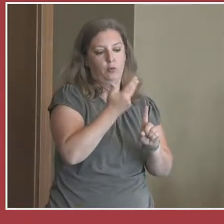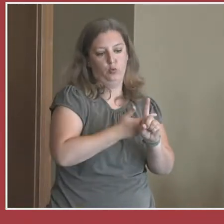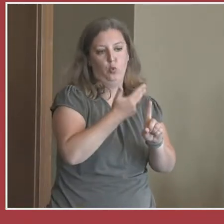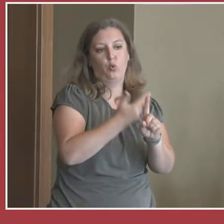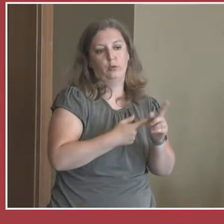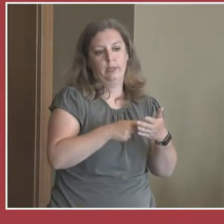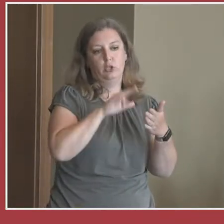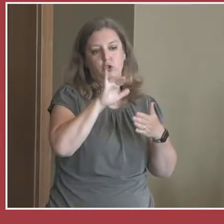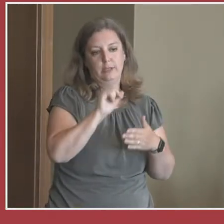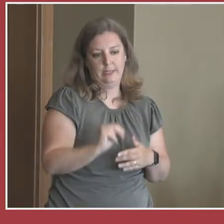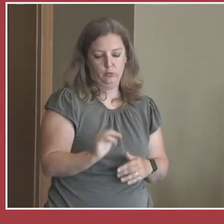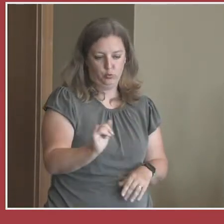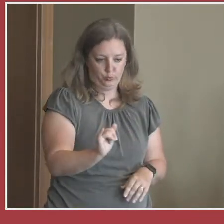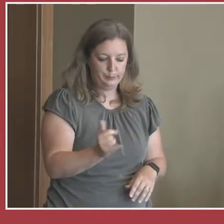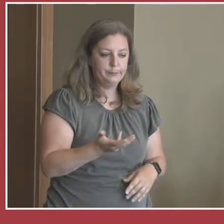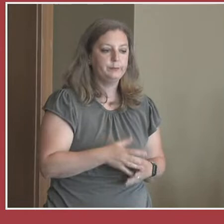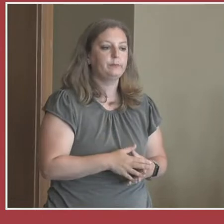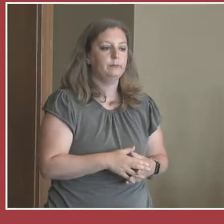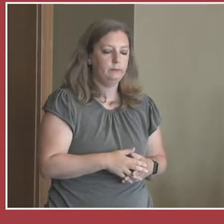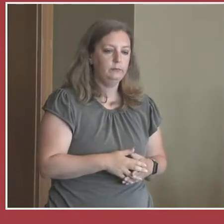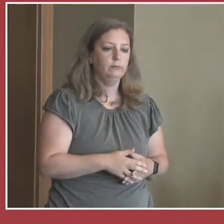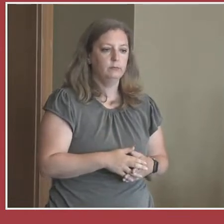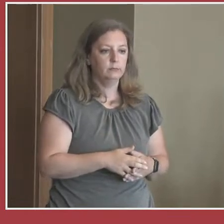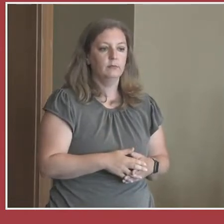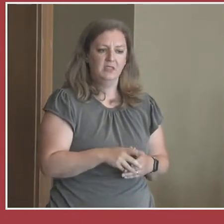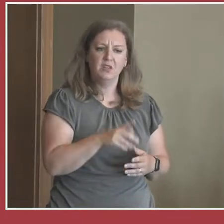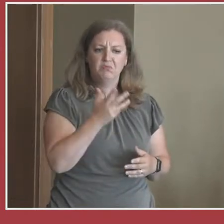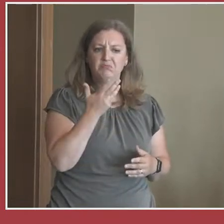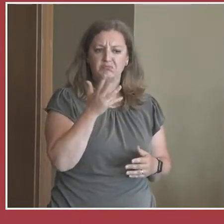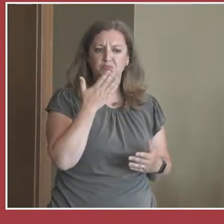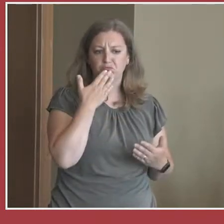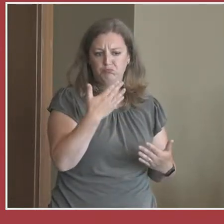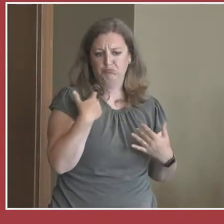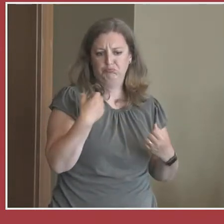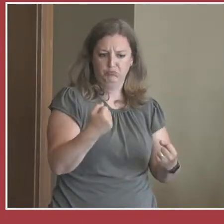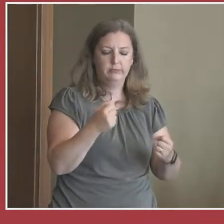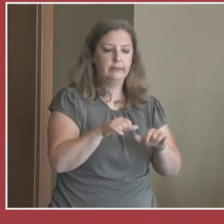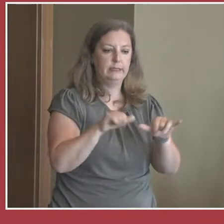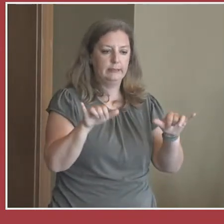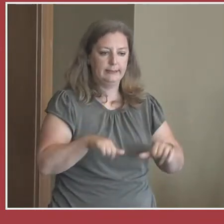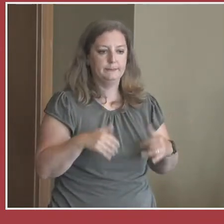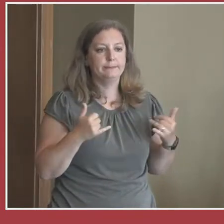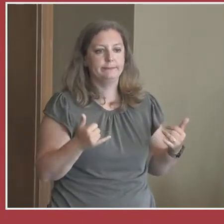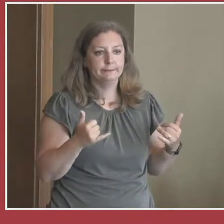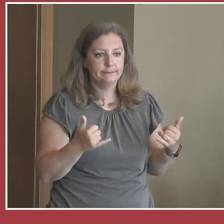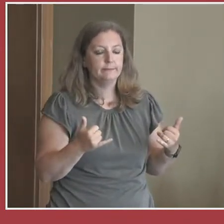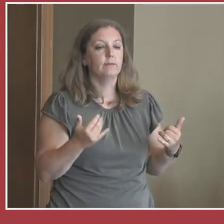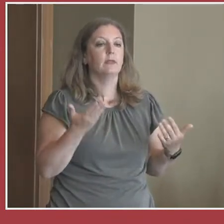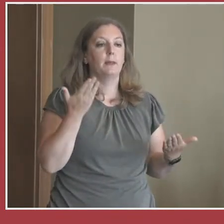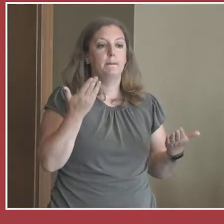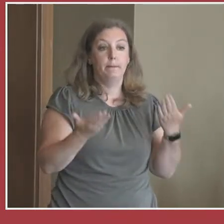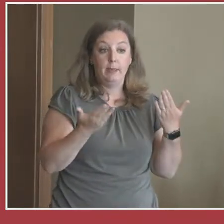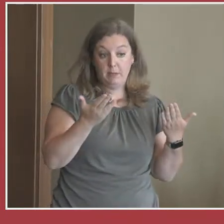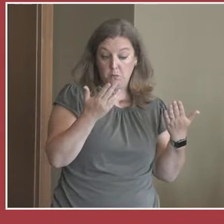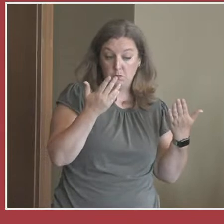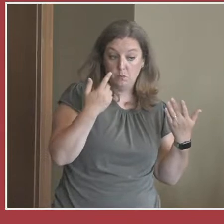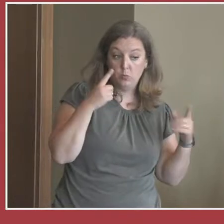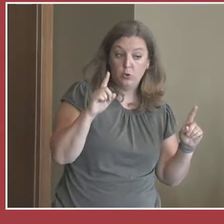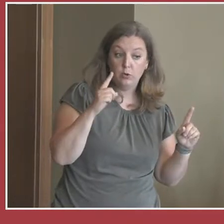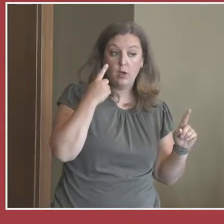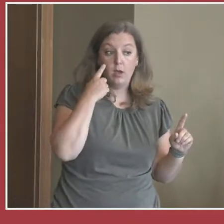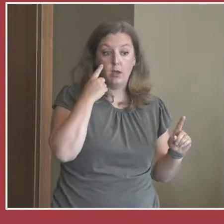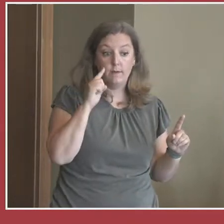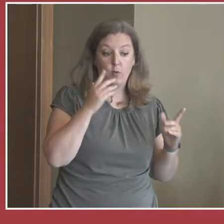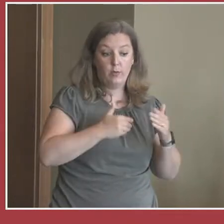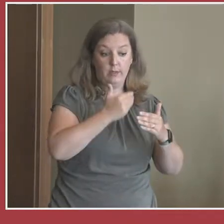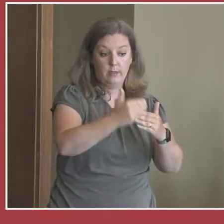as well. And so we have a pretty robust system right now that may or may not work for